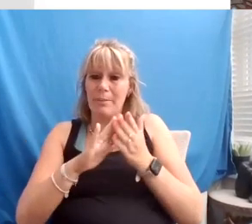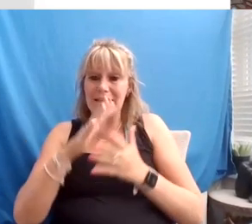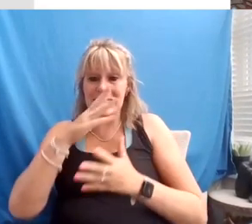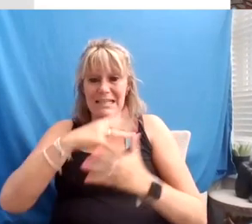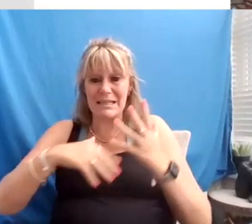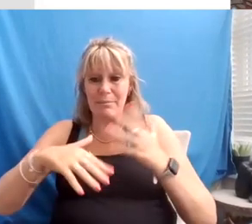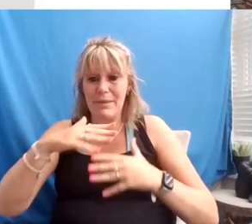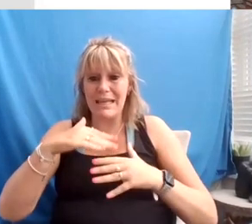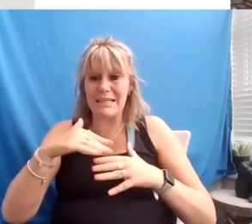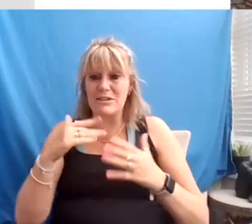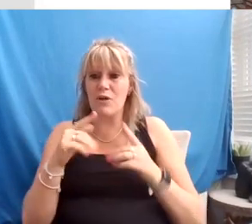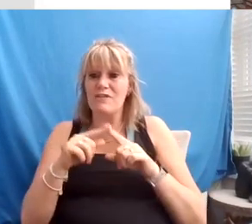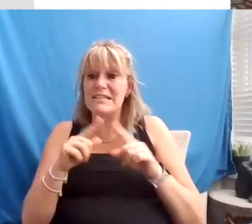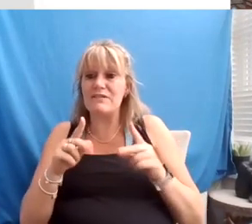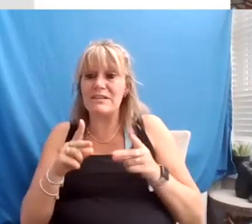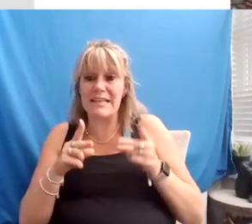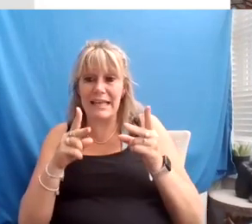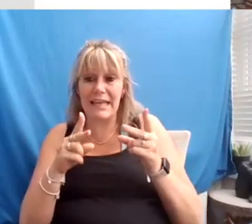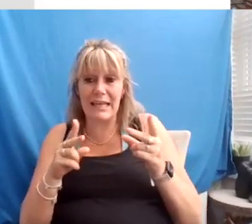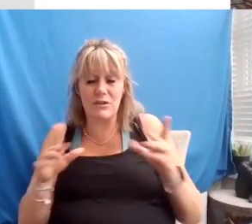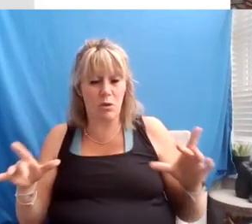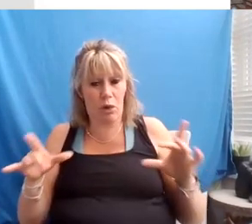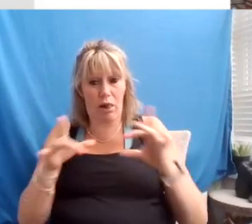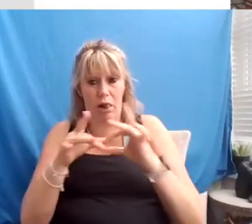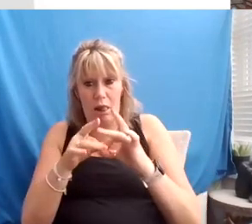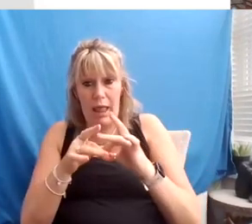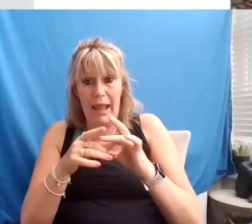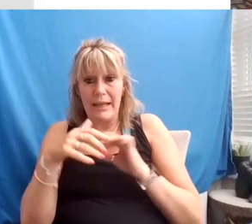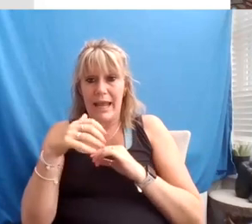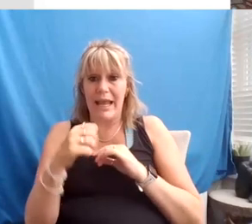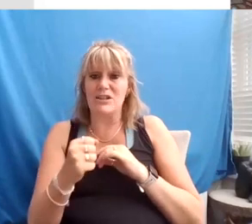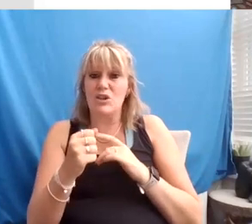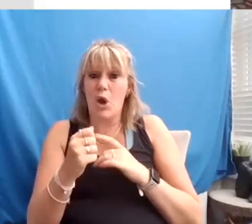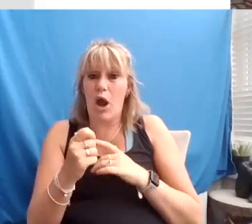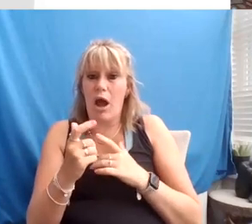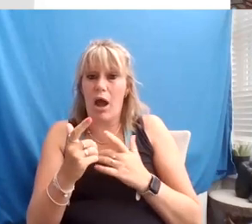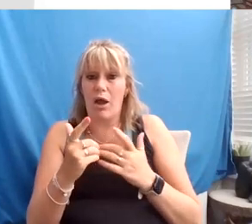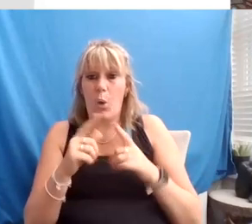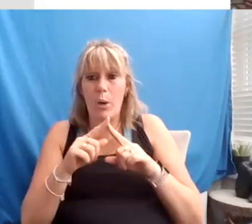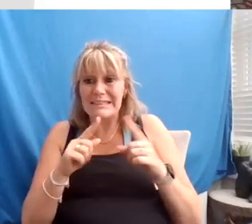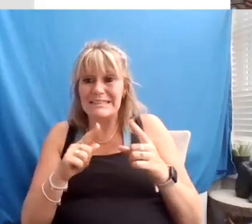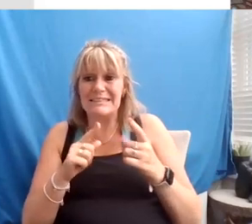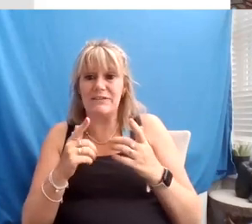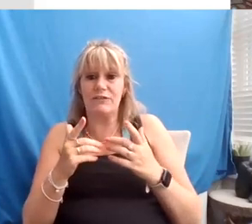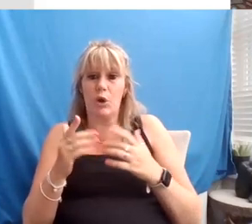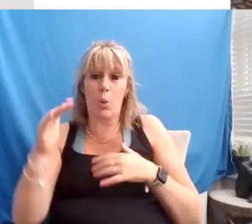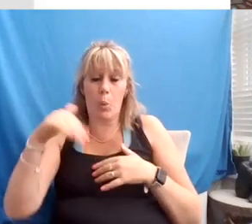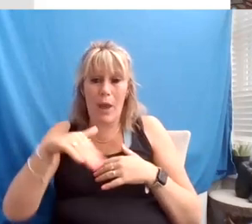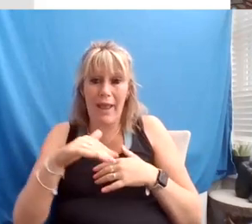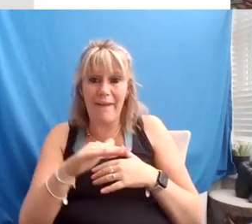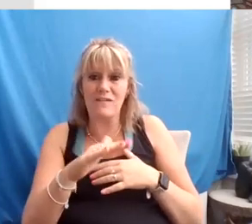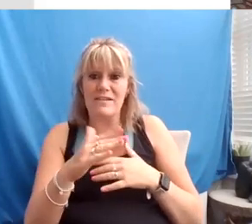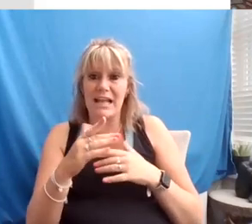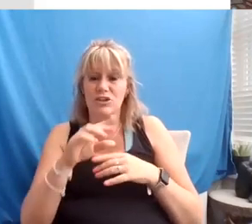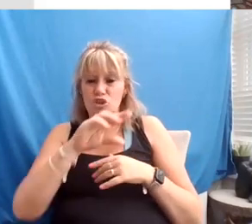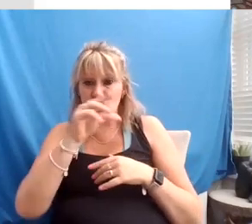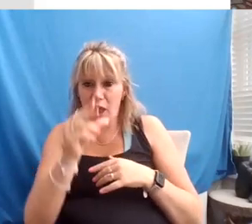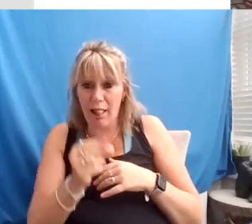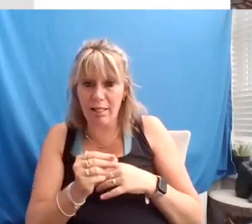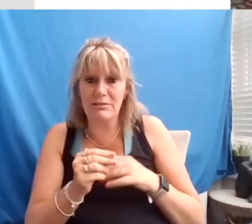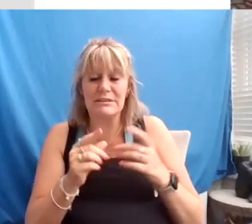different techniques there, and it's got corals all overlapping and wave shapes and kind of shell shapes, and you